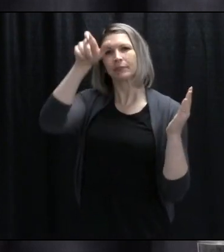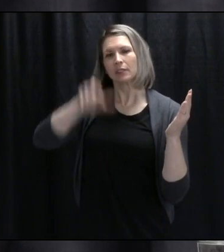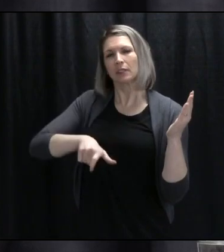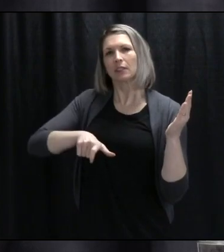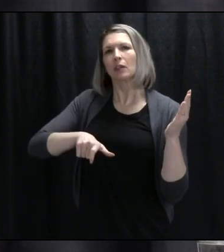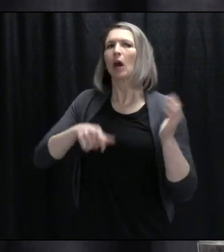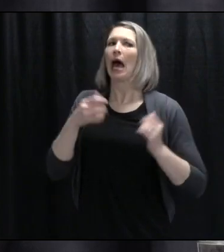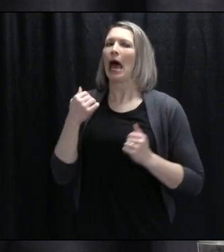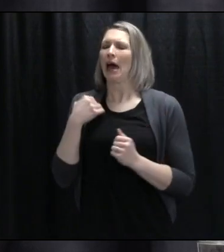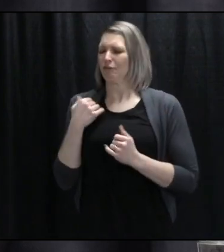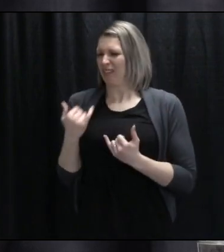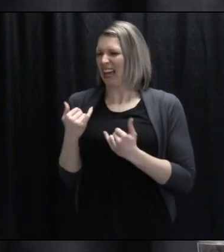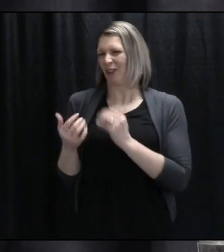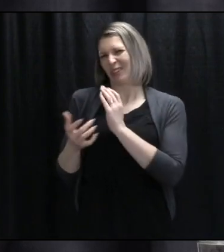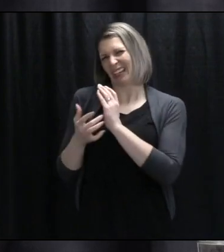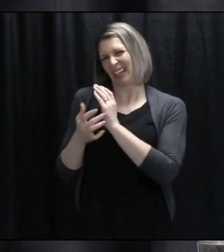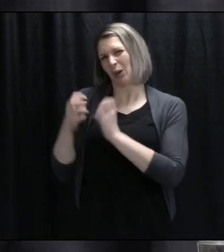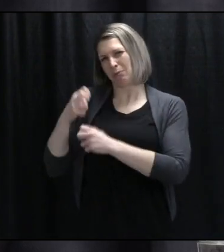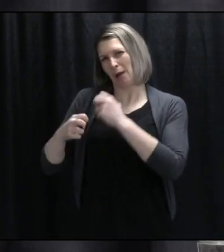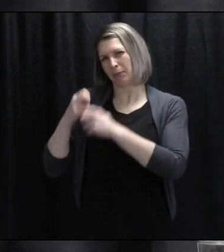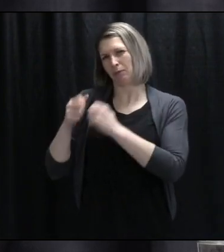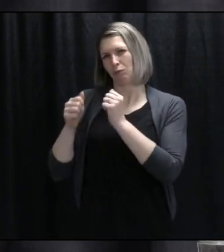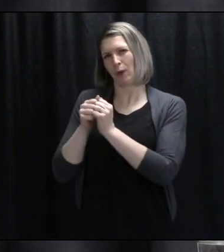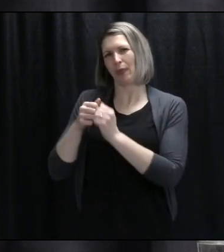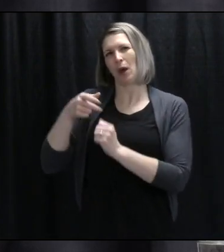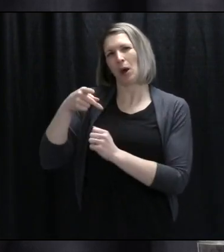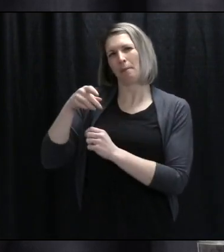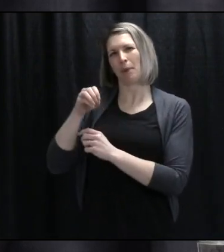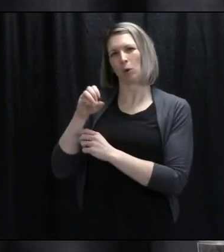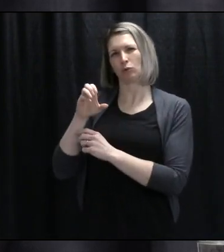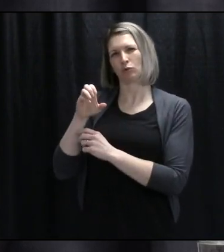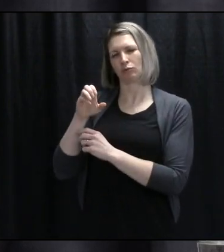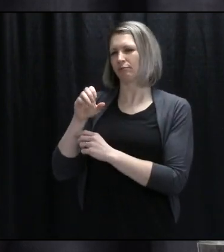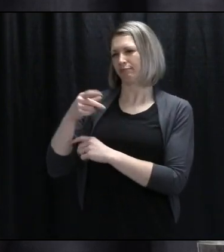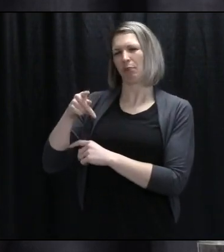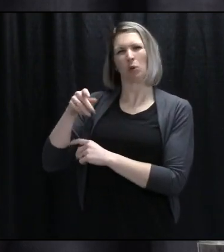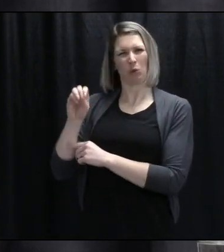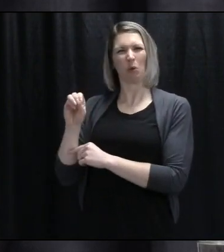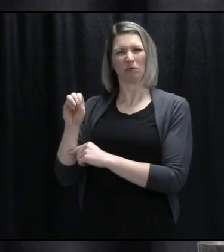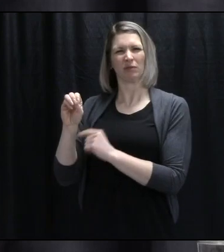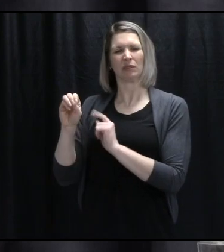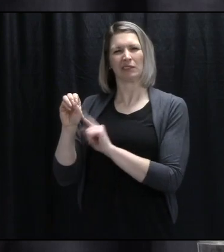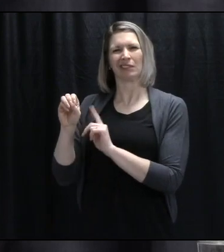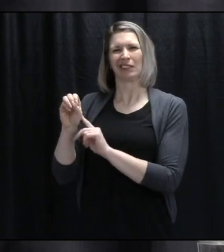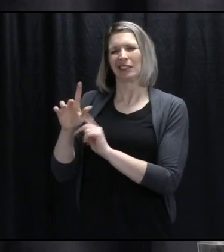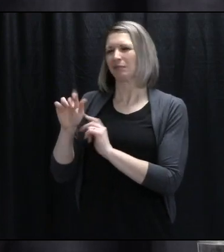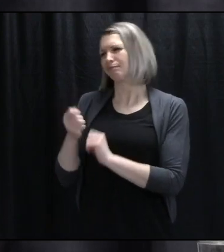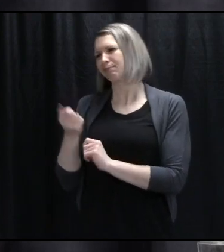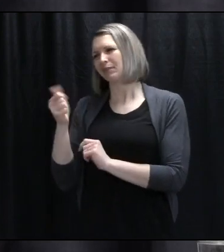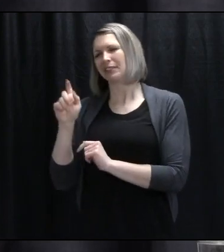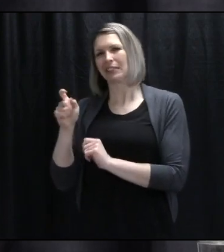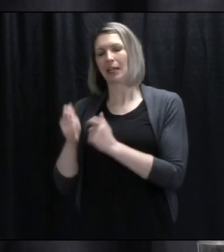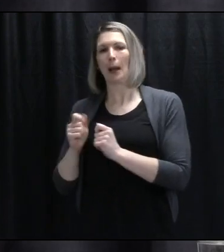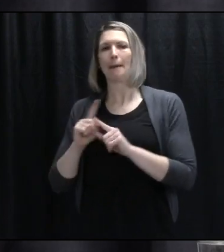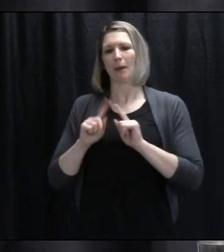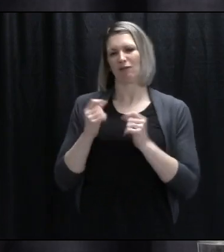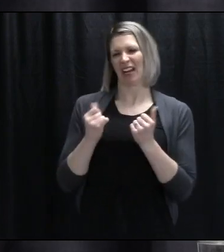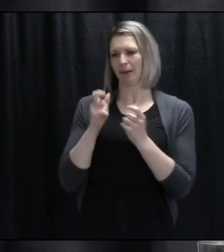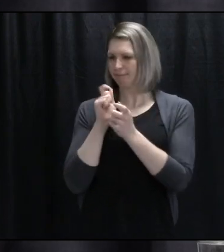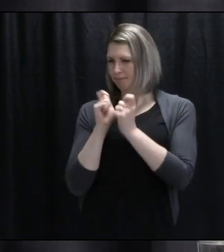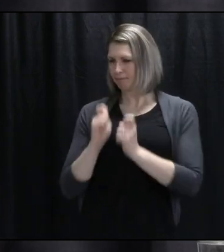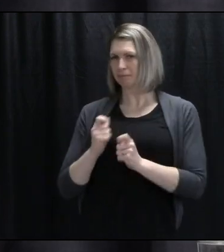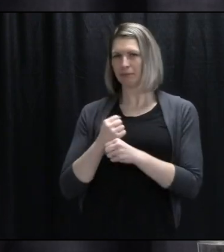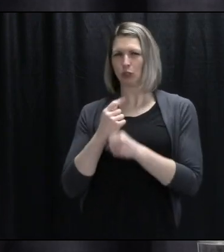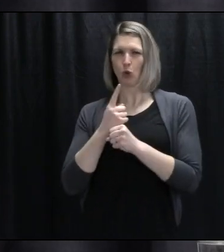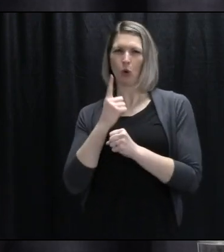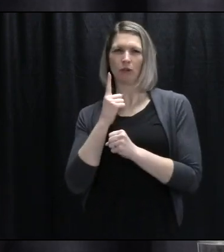postcodes, we will be mapping that too for those who prefer a more visual look to it. I think the key